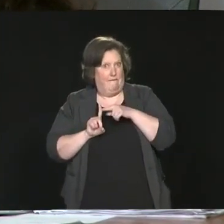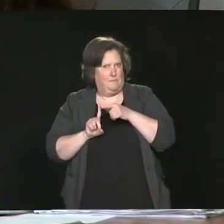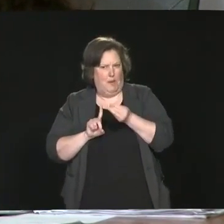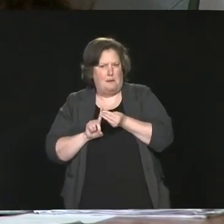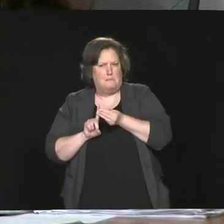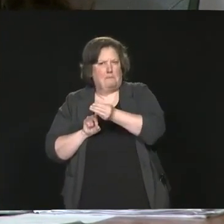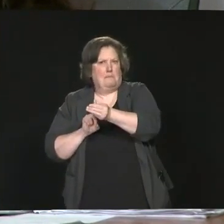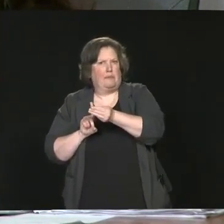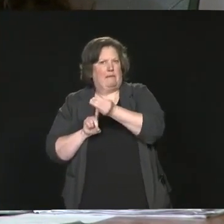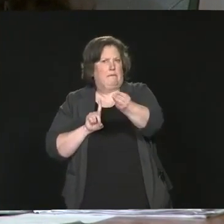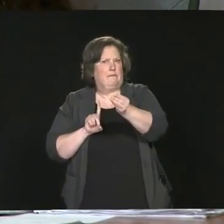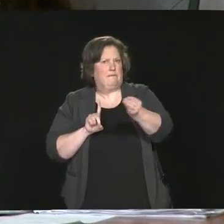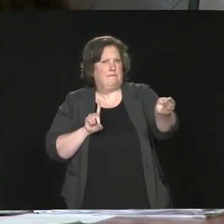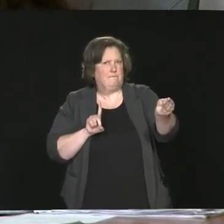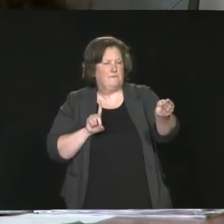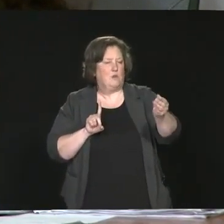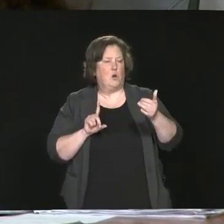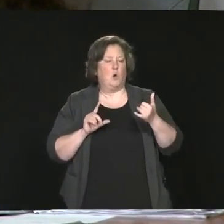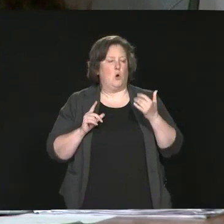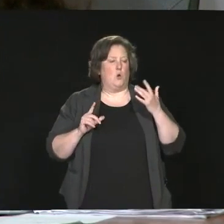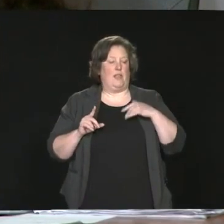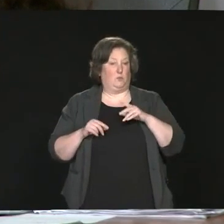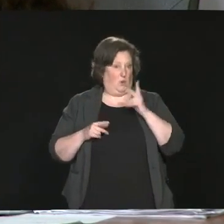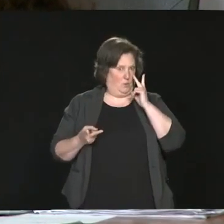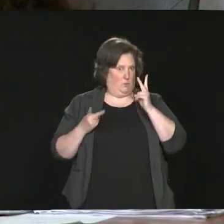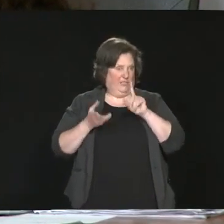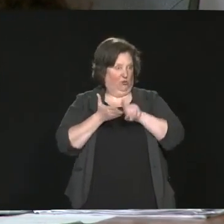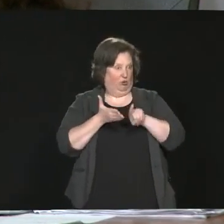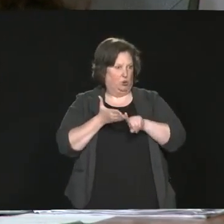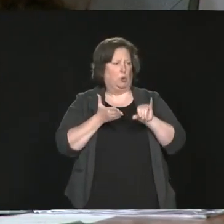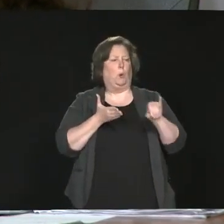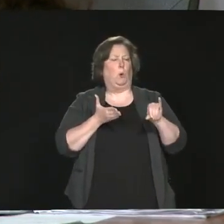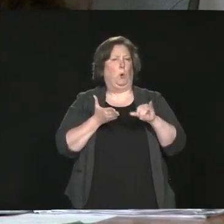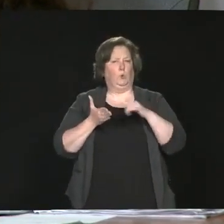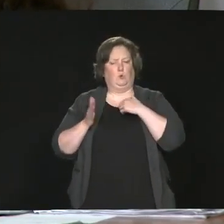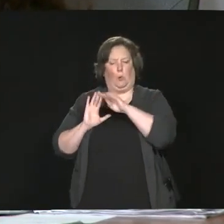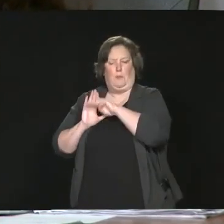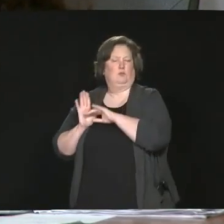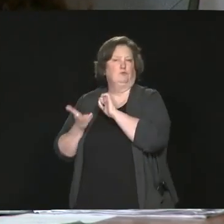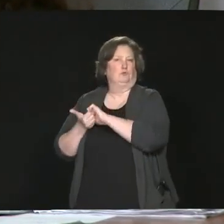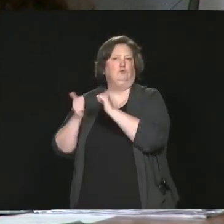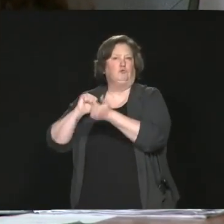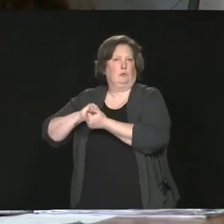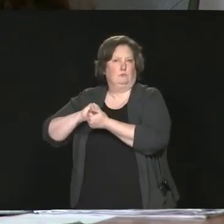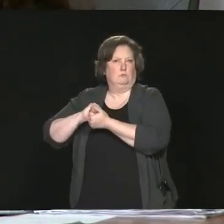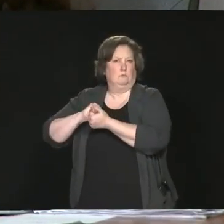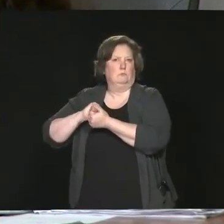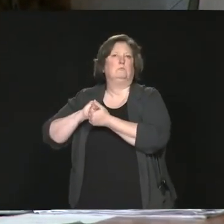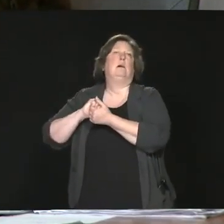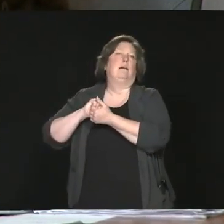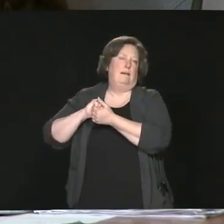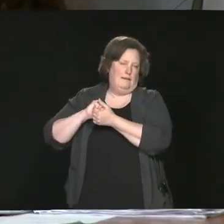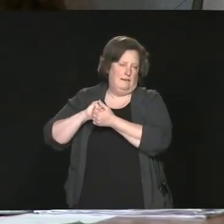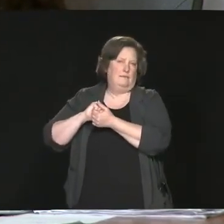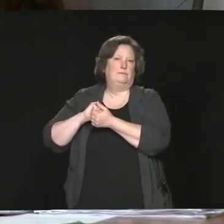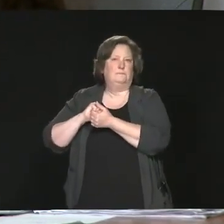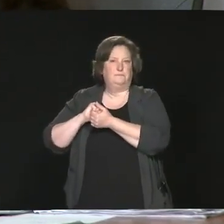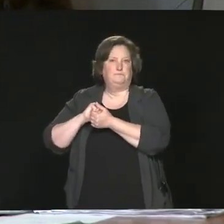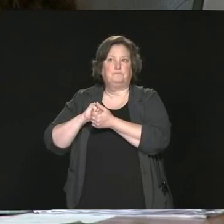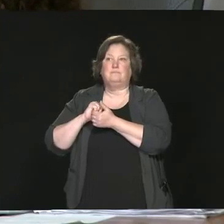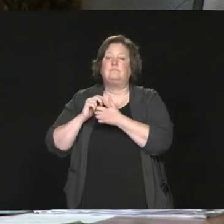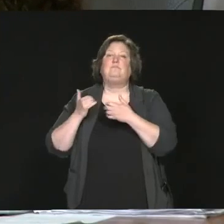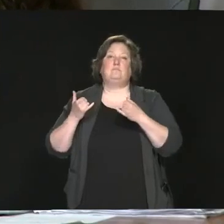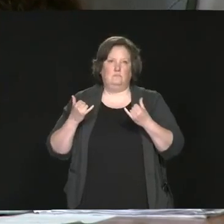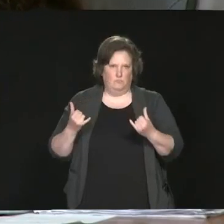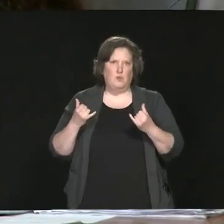our policy to take into account that this possibility, including, for example, the wearing of masks when you